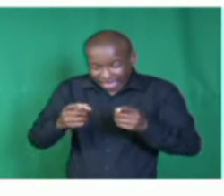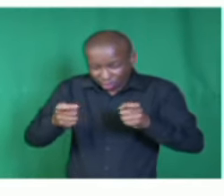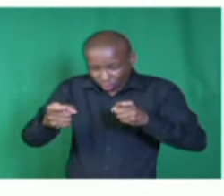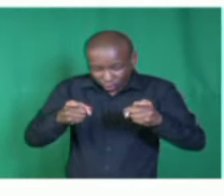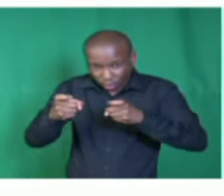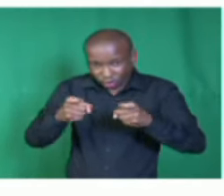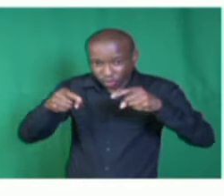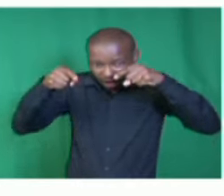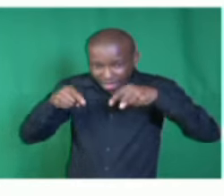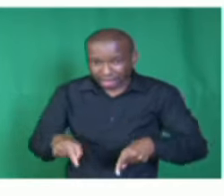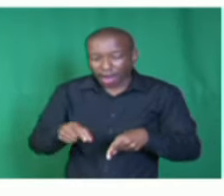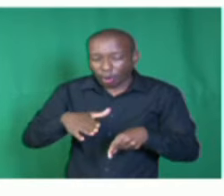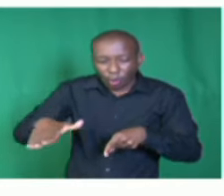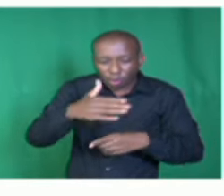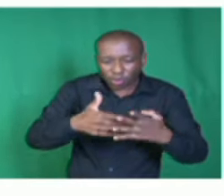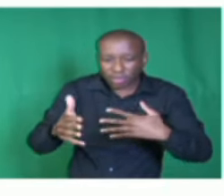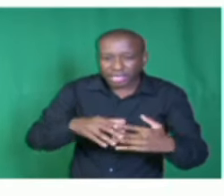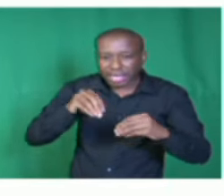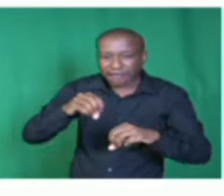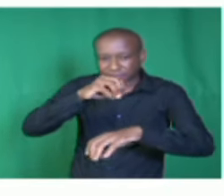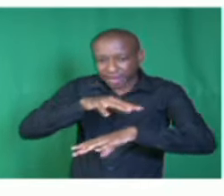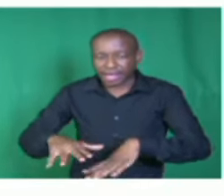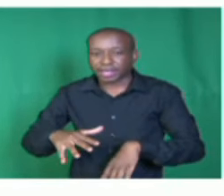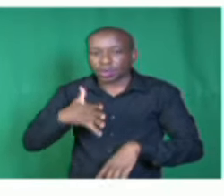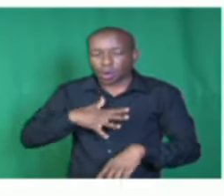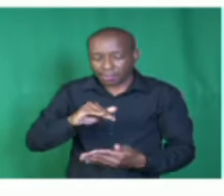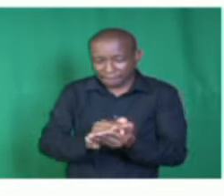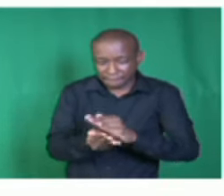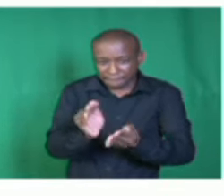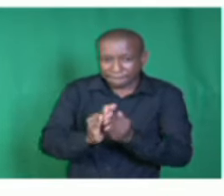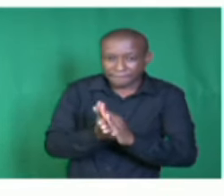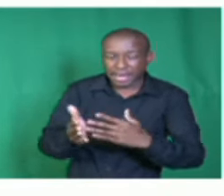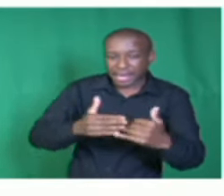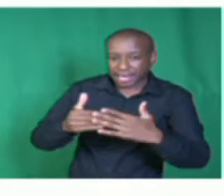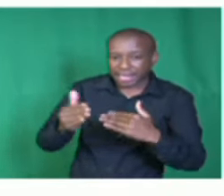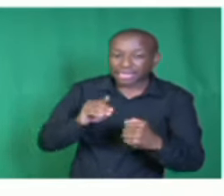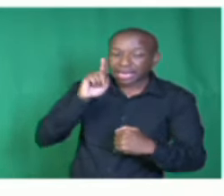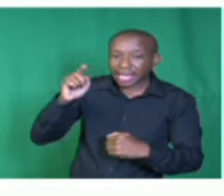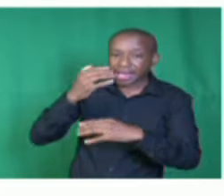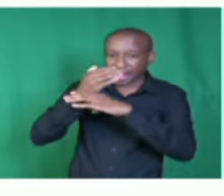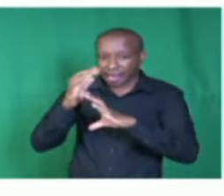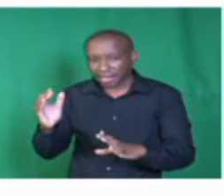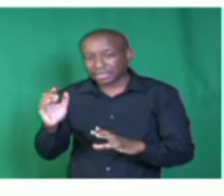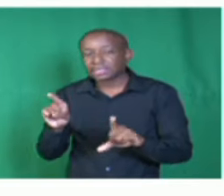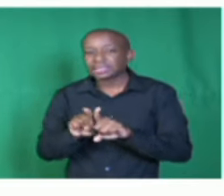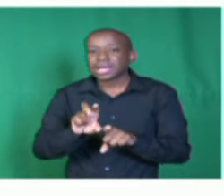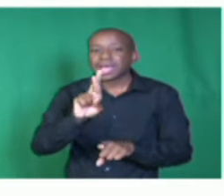direct control of raw materials that they will use to manufacture goods in Europe. If we're talking about raw